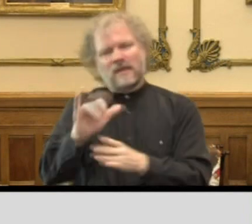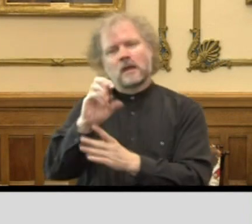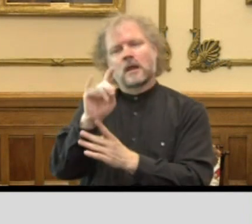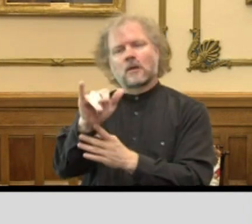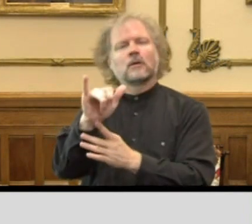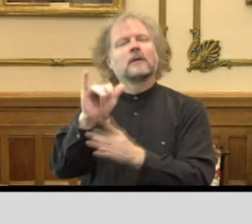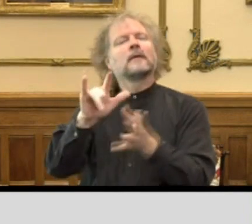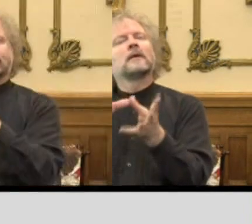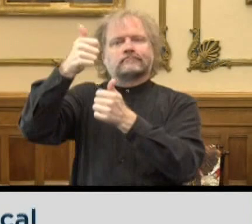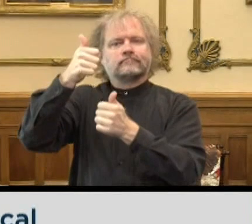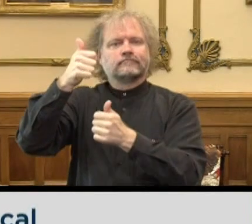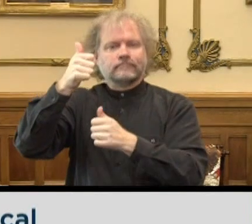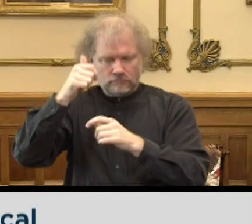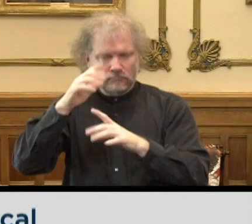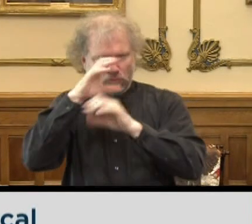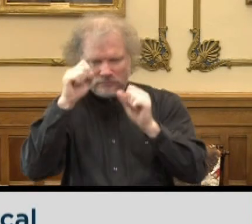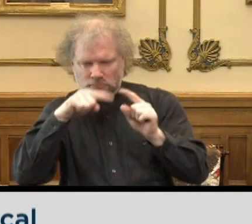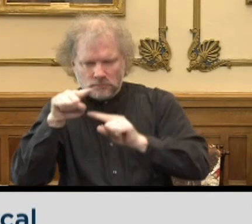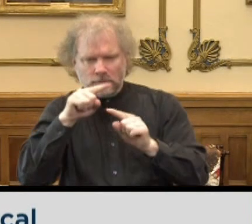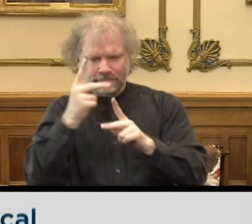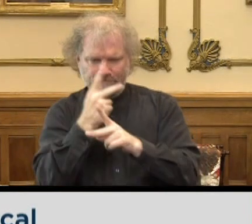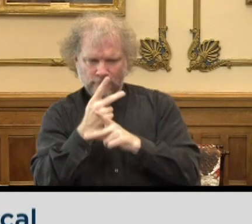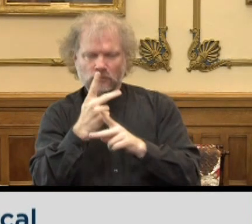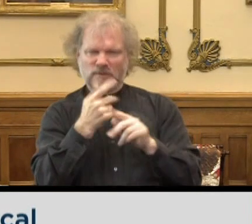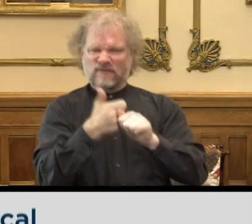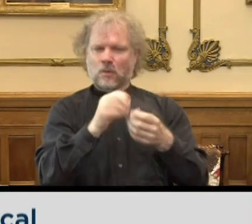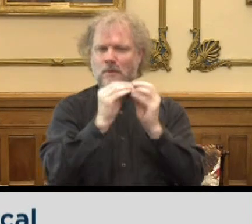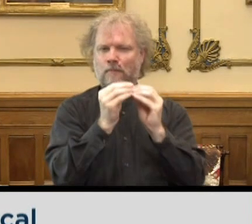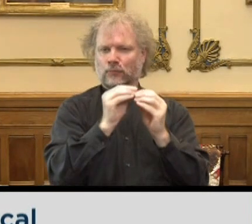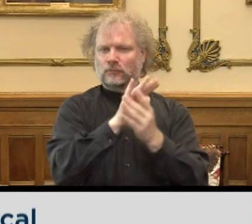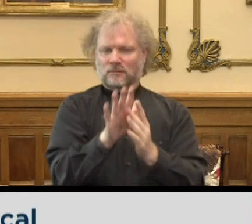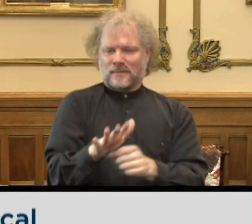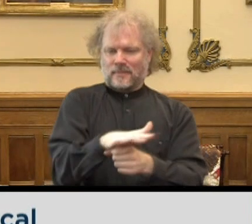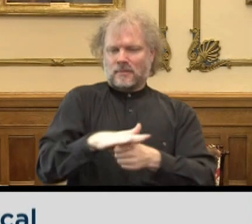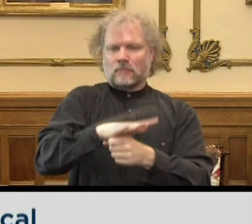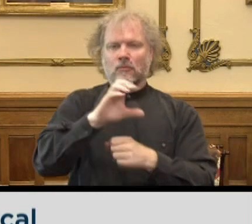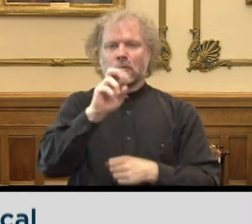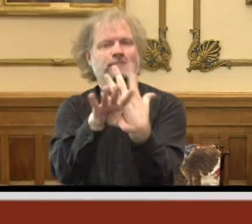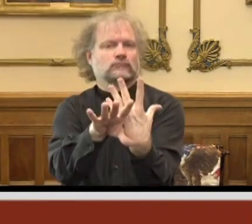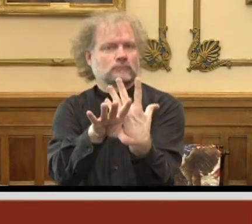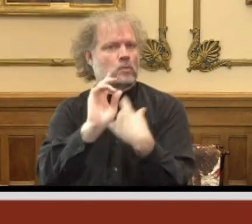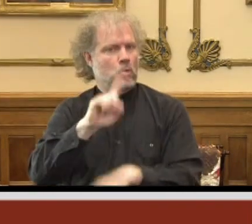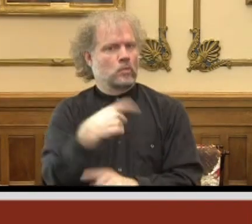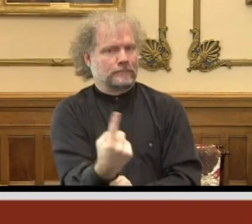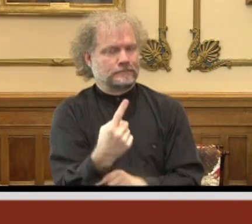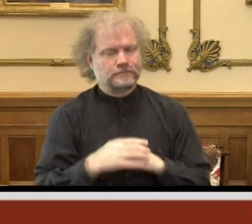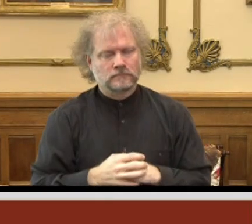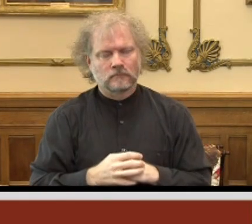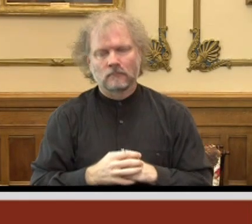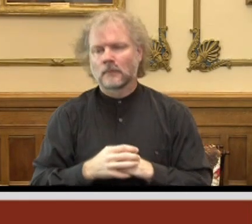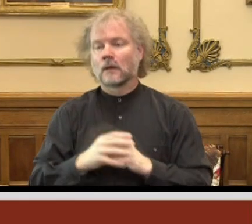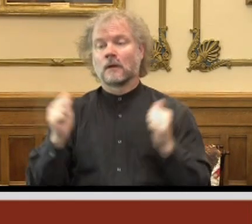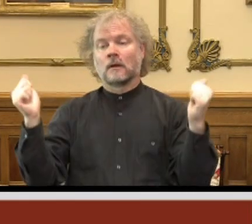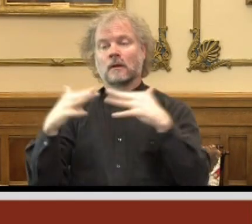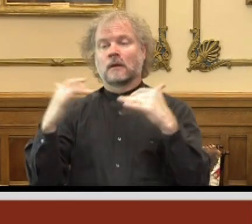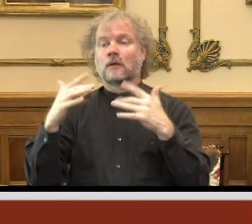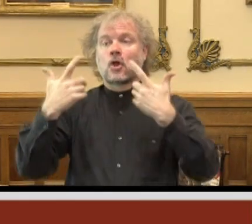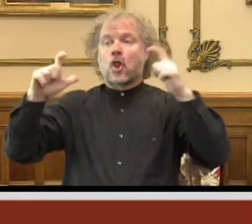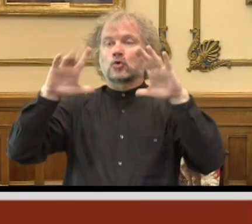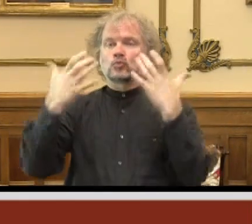rate in that county. The color comes with recommendations to schools on in-person or remote learning.